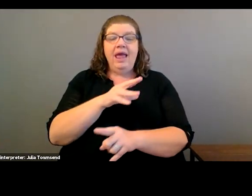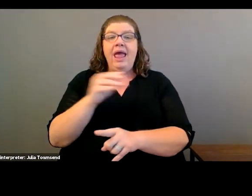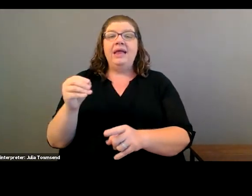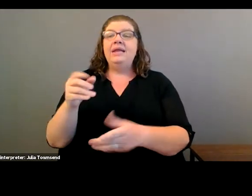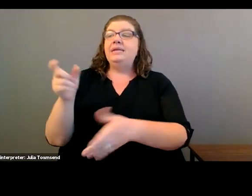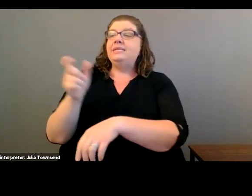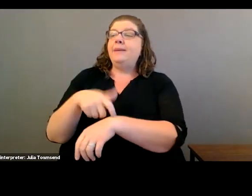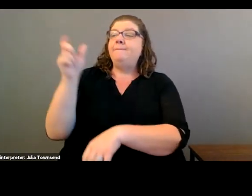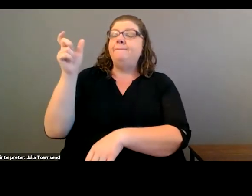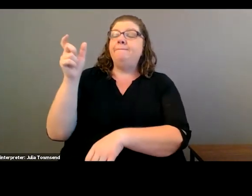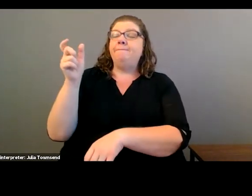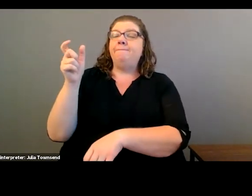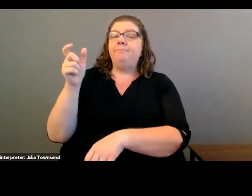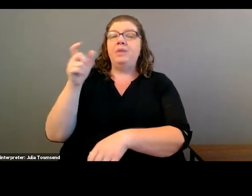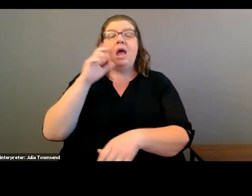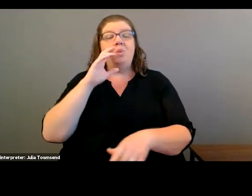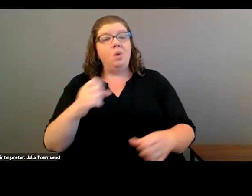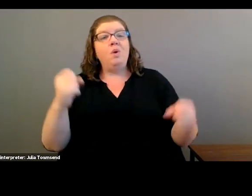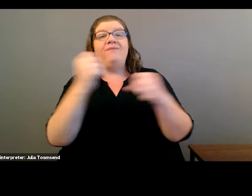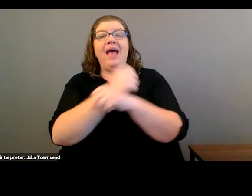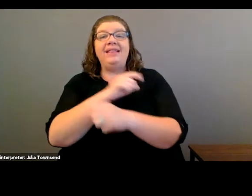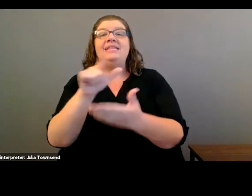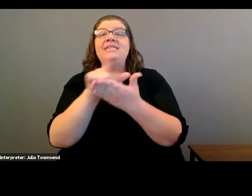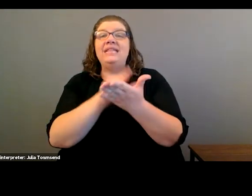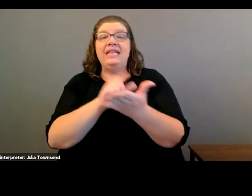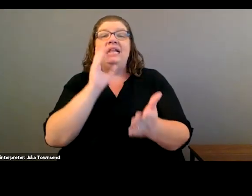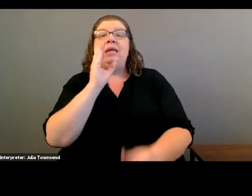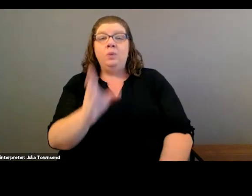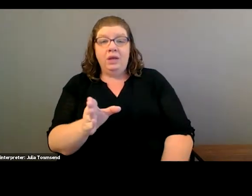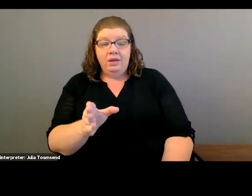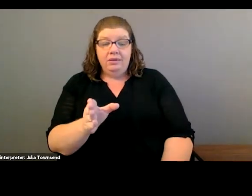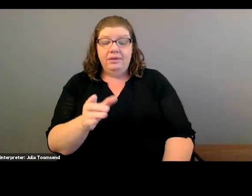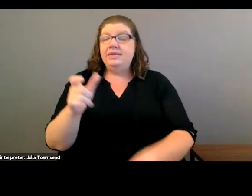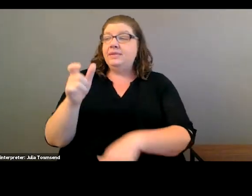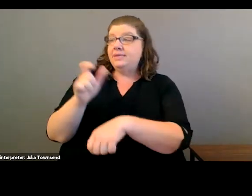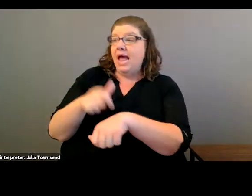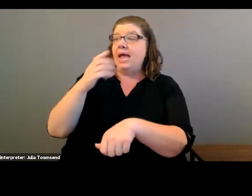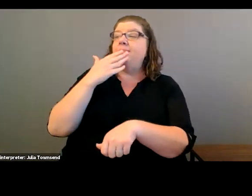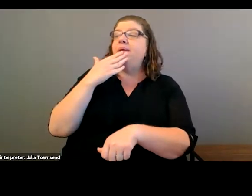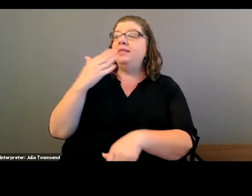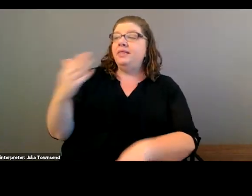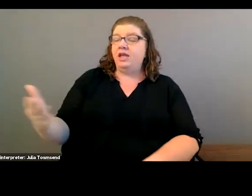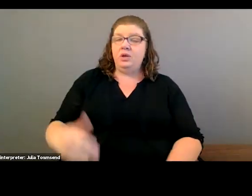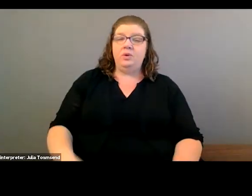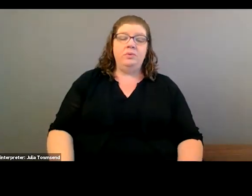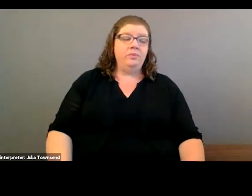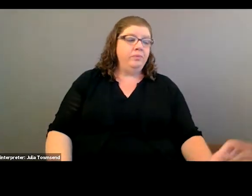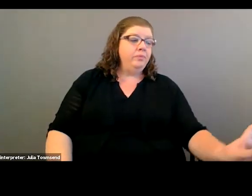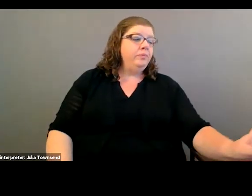do this legally with our attorney. Fine. Thank you.